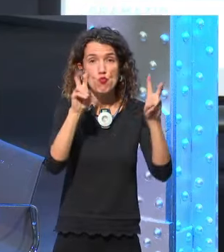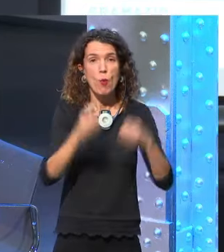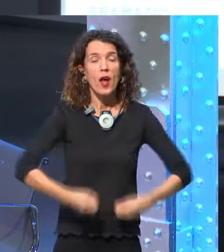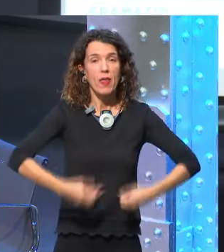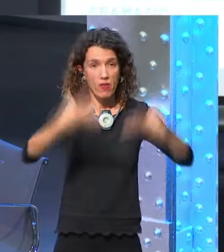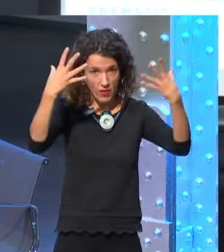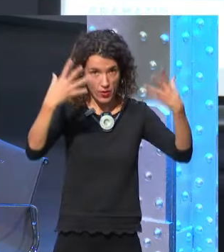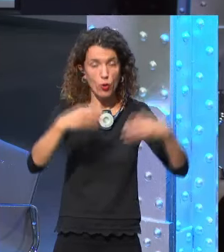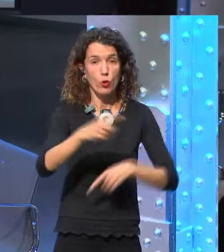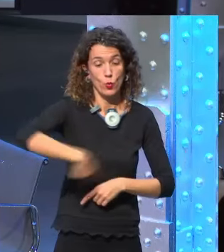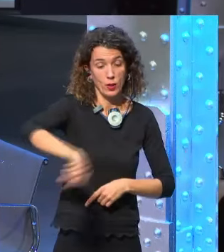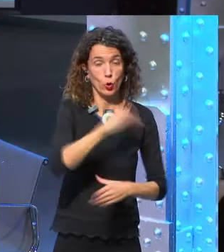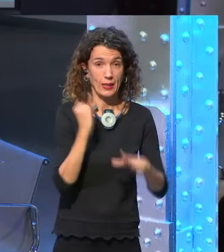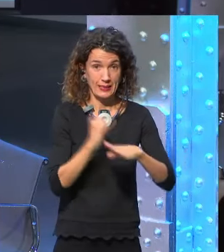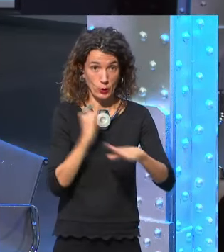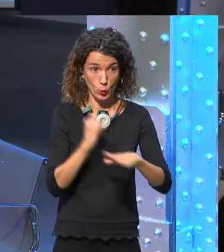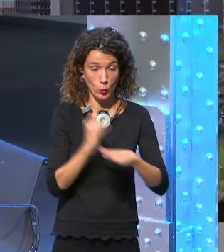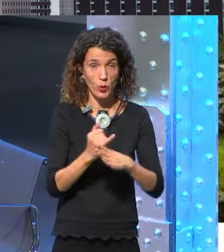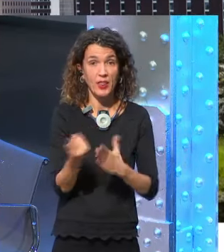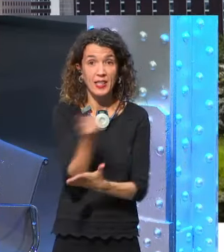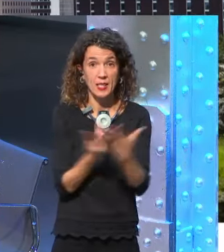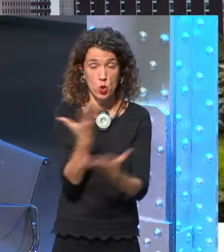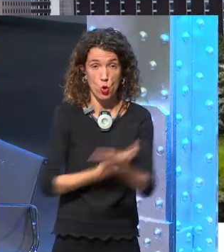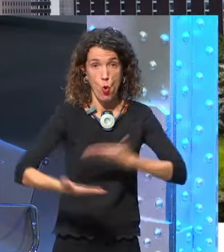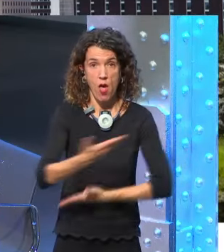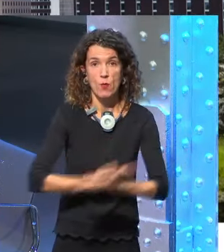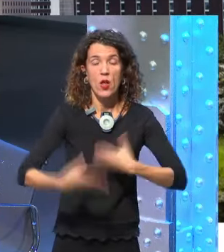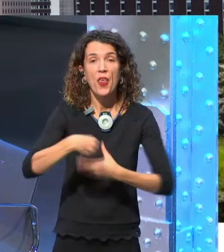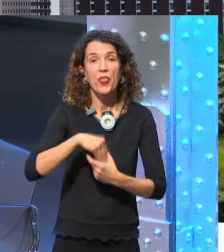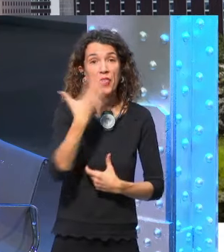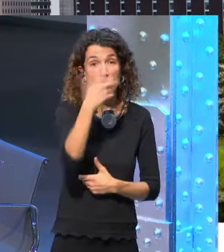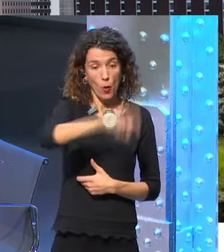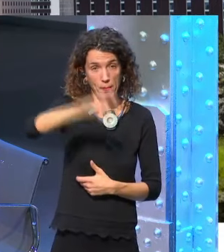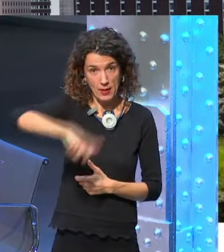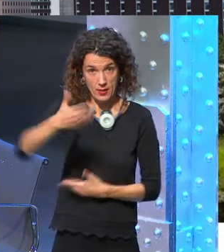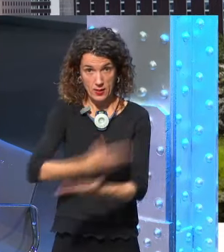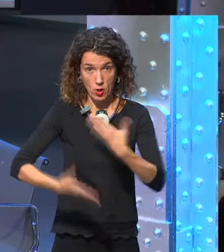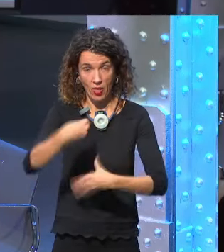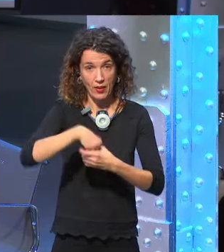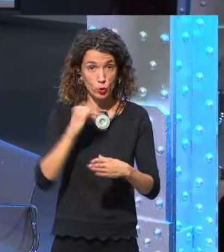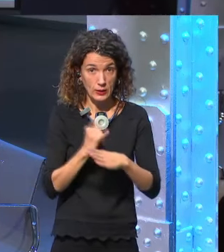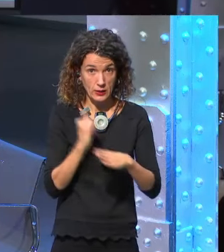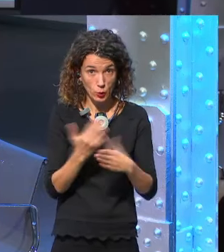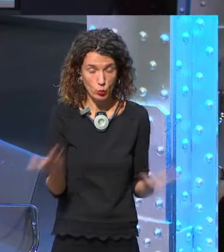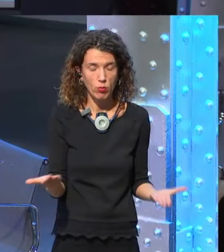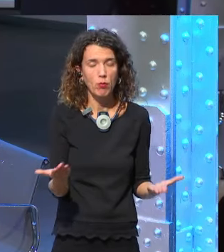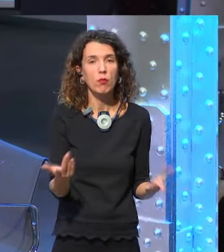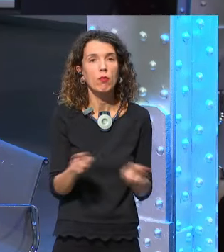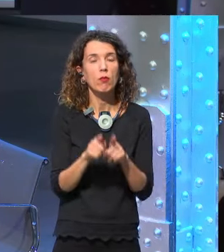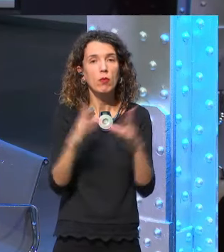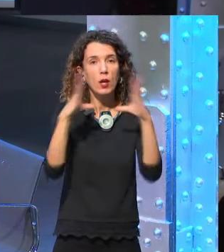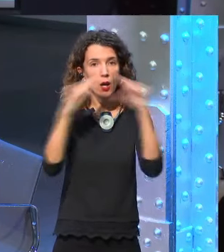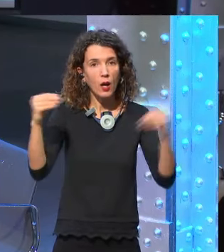it. This was collaboratively designed by 5 people from our institute, and our chair had the possibility